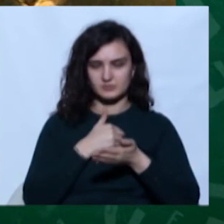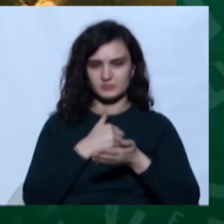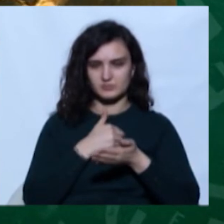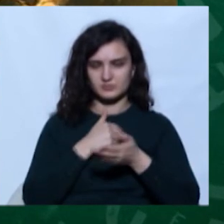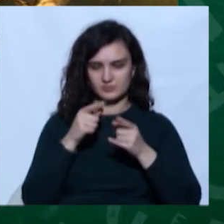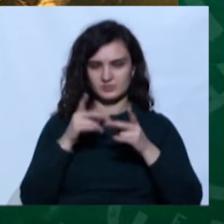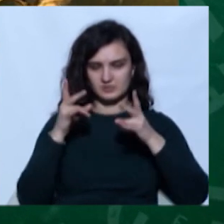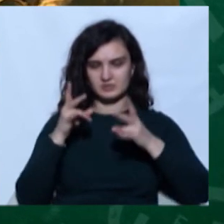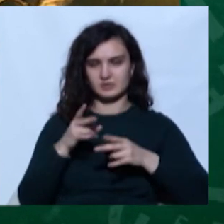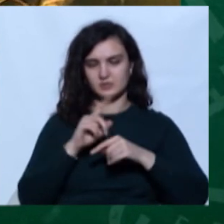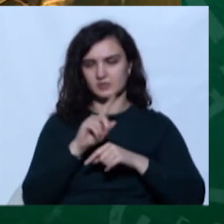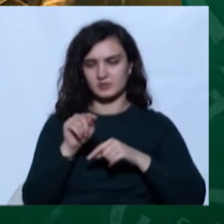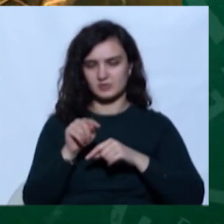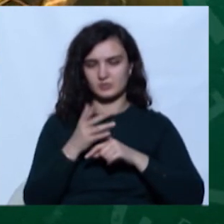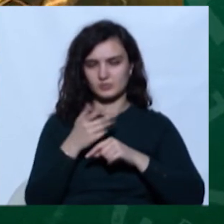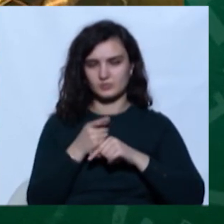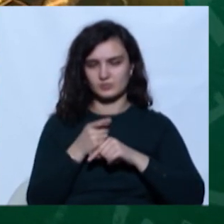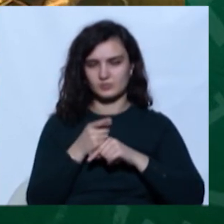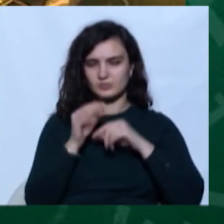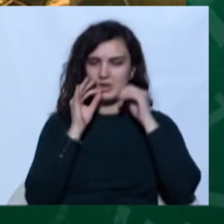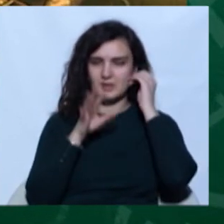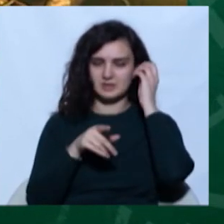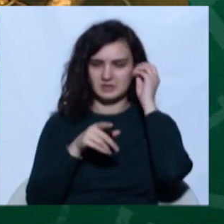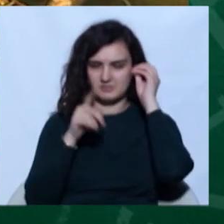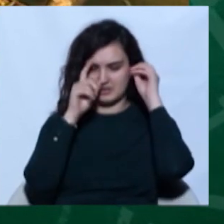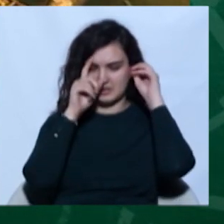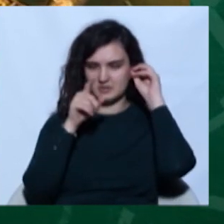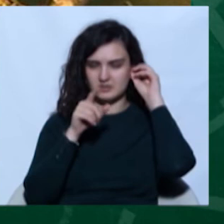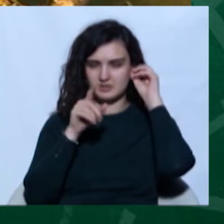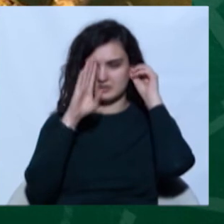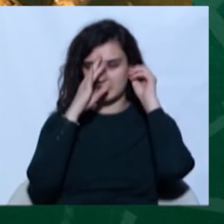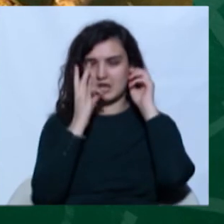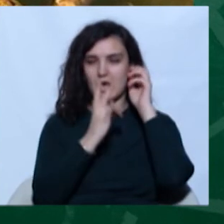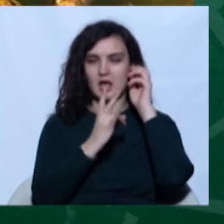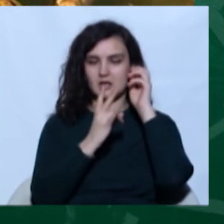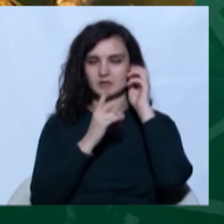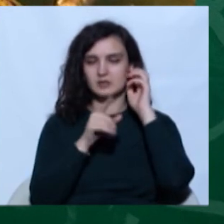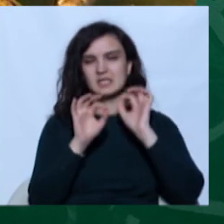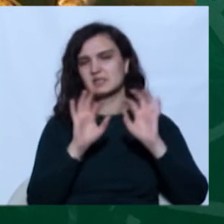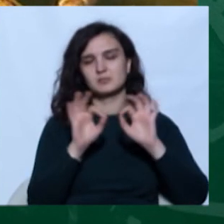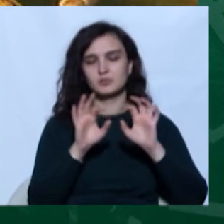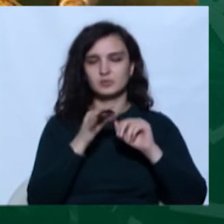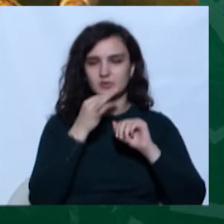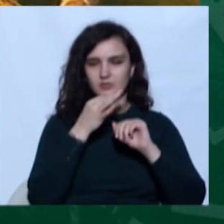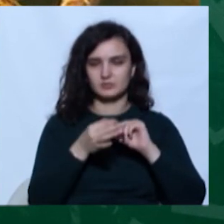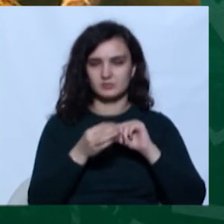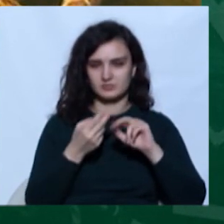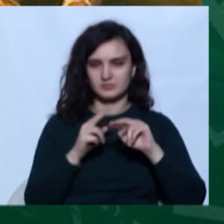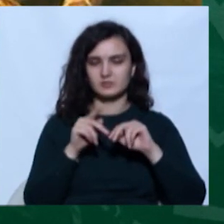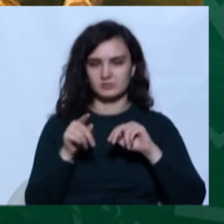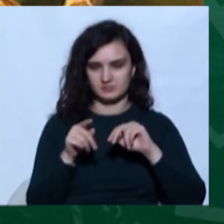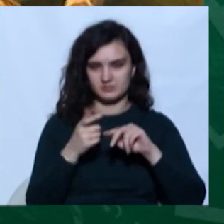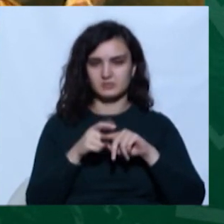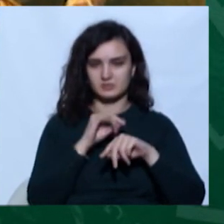revenge, or would you be able to forgive the men who betrayed you? And explain your answer. Ooh, this one is going